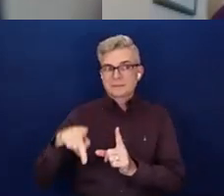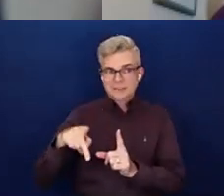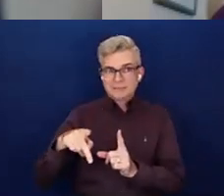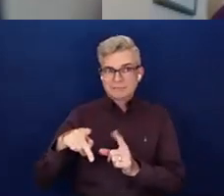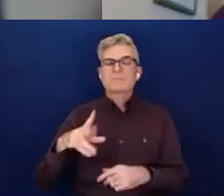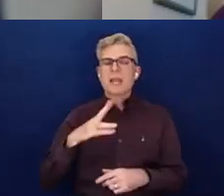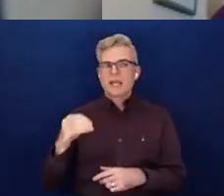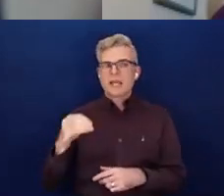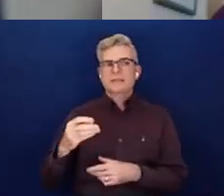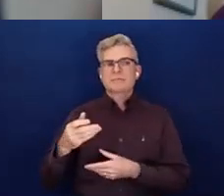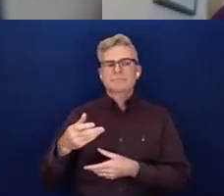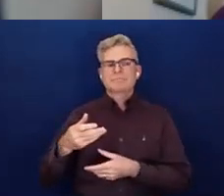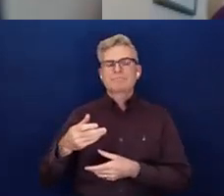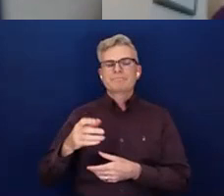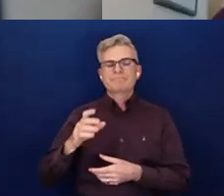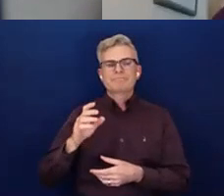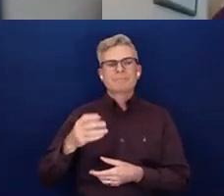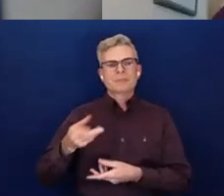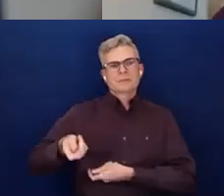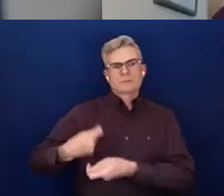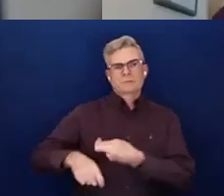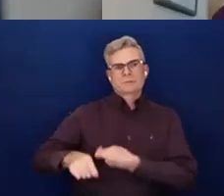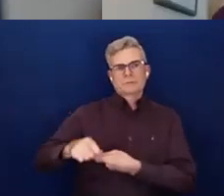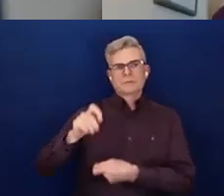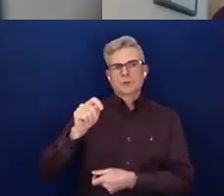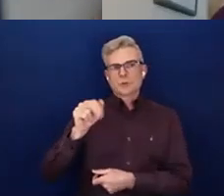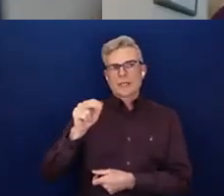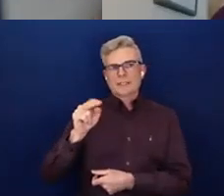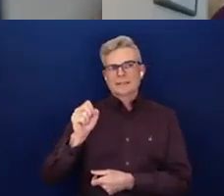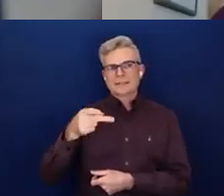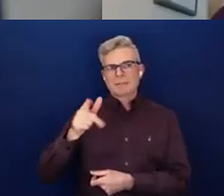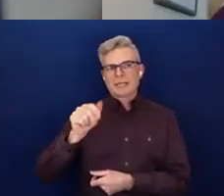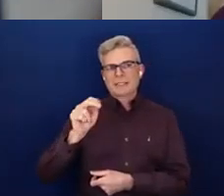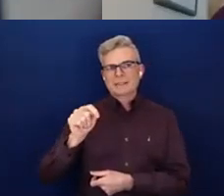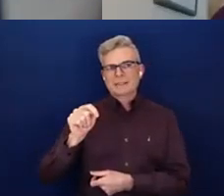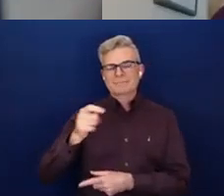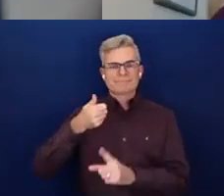patient, which is immunosuppressed. And I've heard nothing about